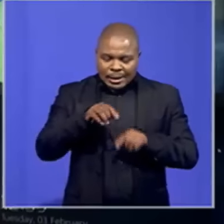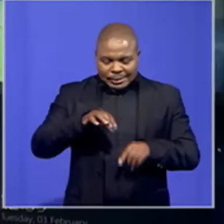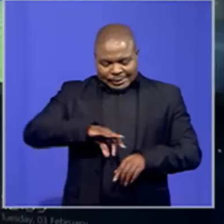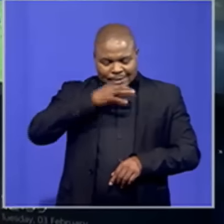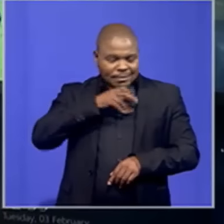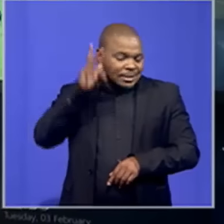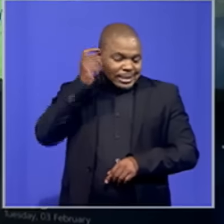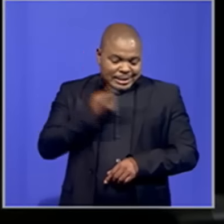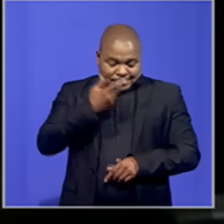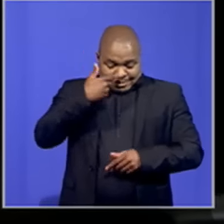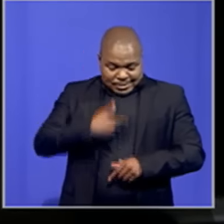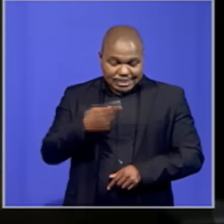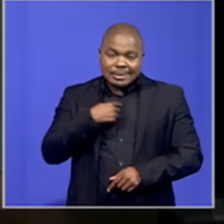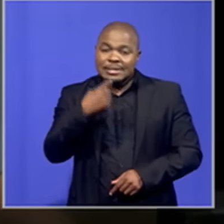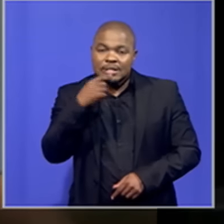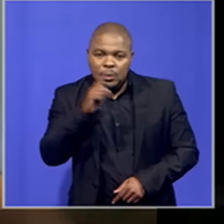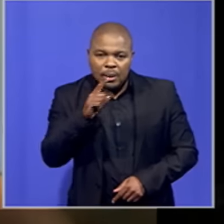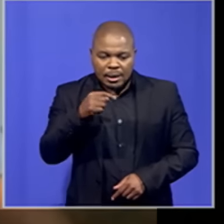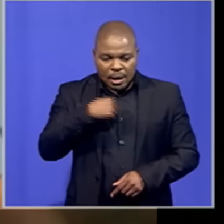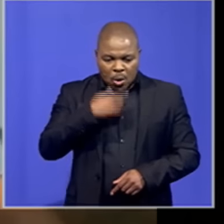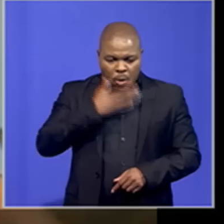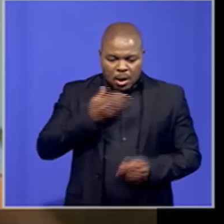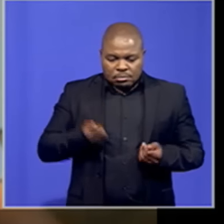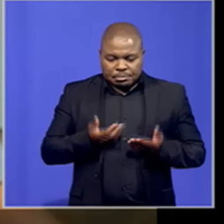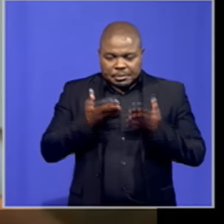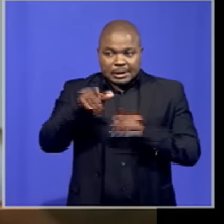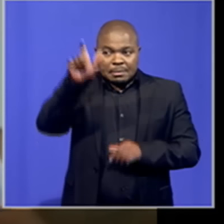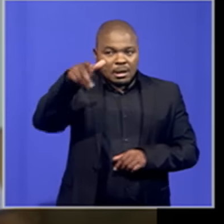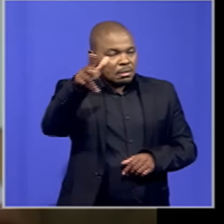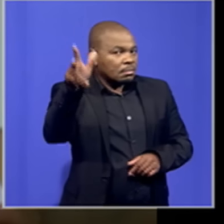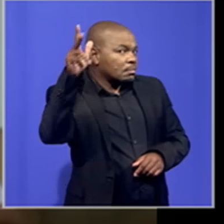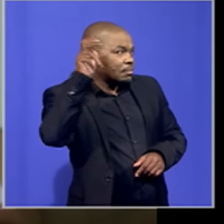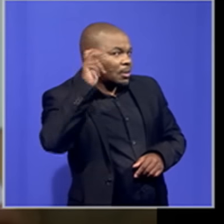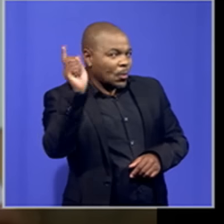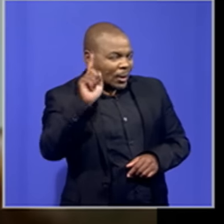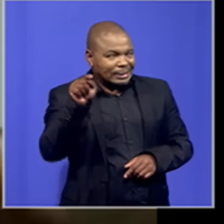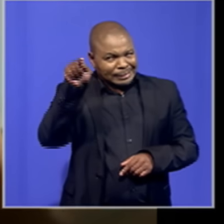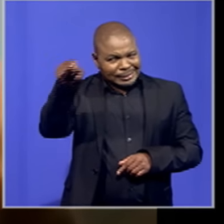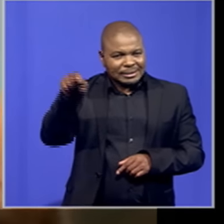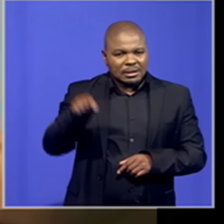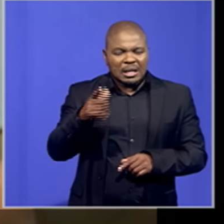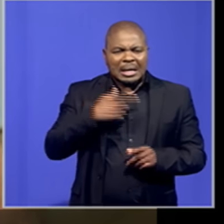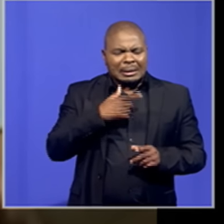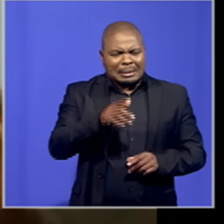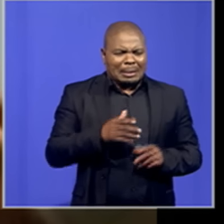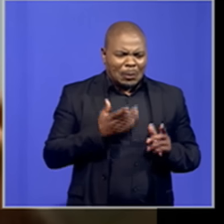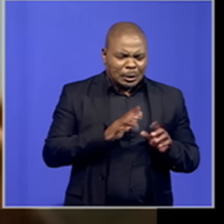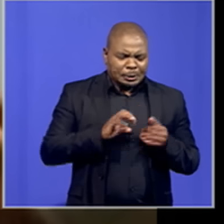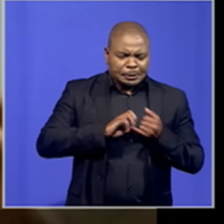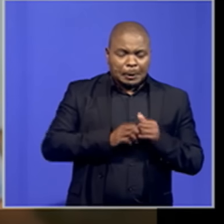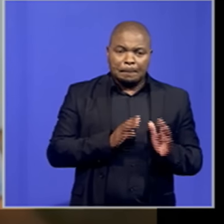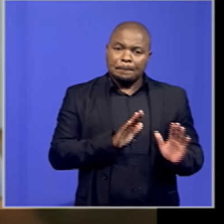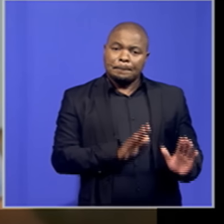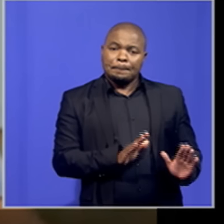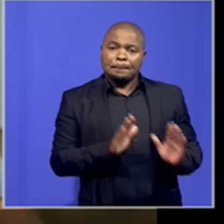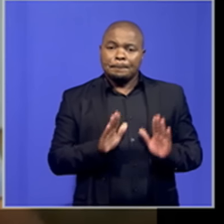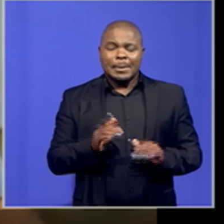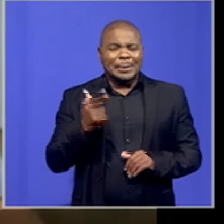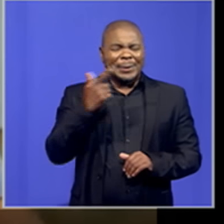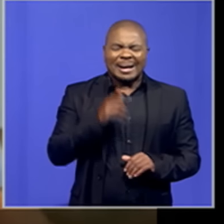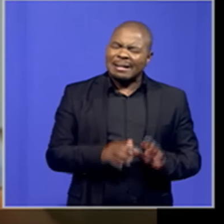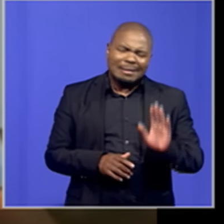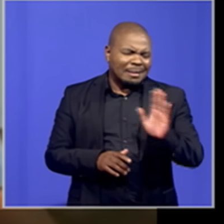reng itse so batlang go sisa ko moretsing so o ska gakalela go ipopa thata